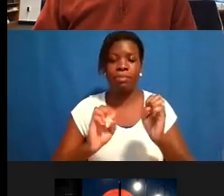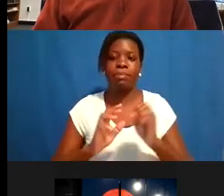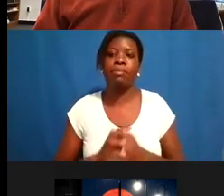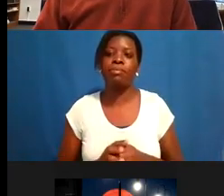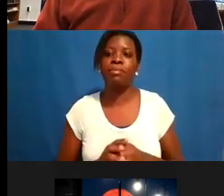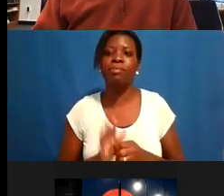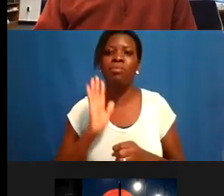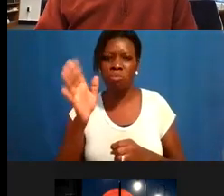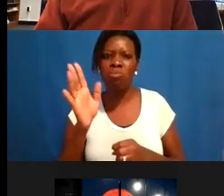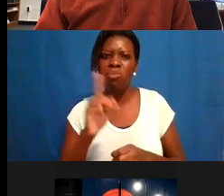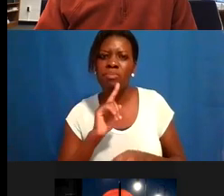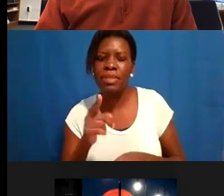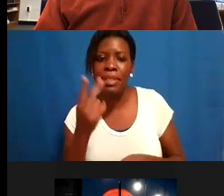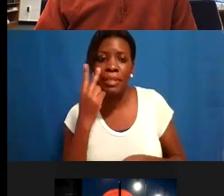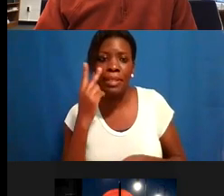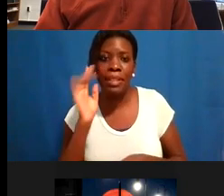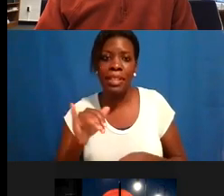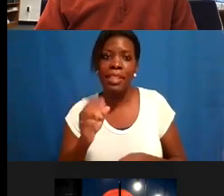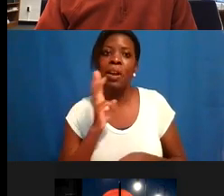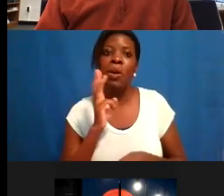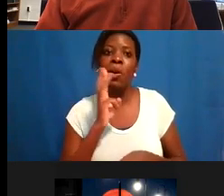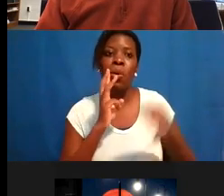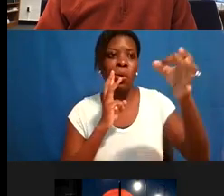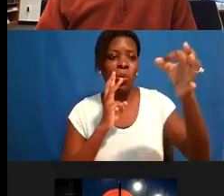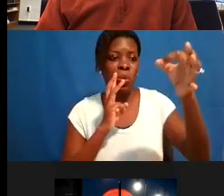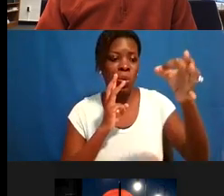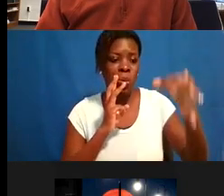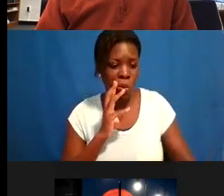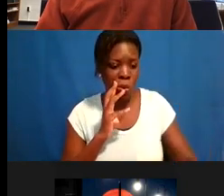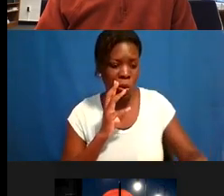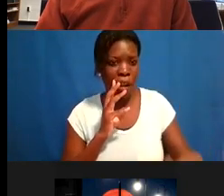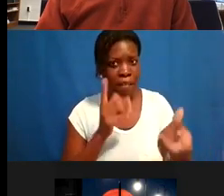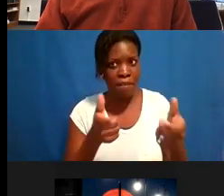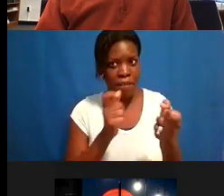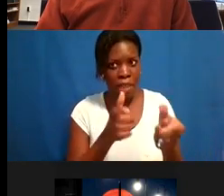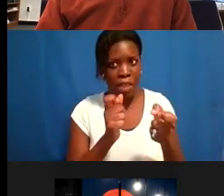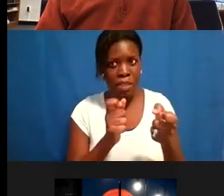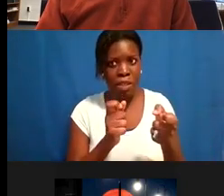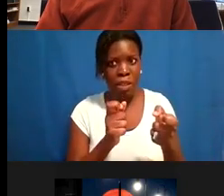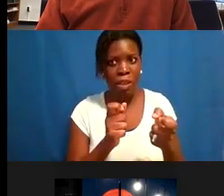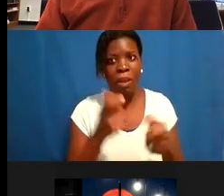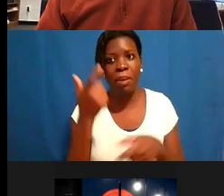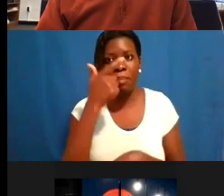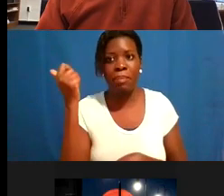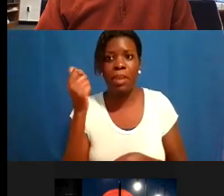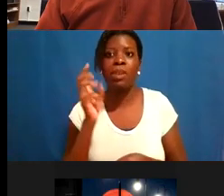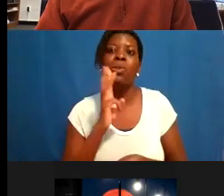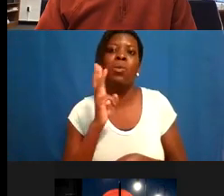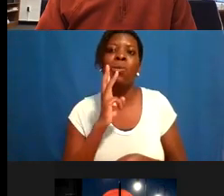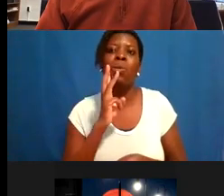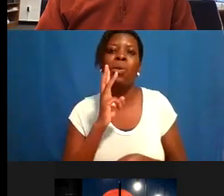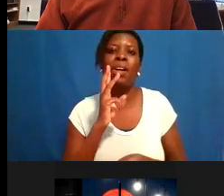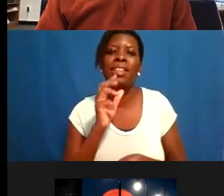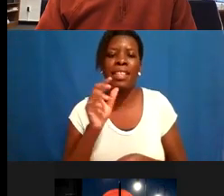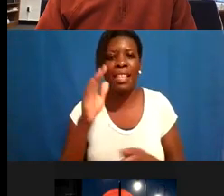you'll definitely see that in water, sphere falls much, much, much faster. And that has to do with the fact that water is less viscous, so